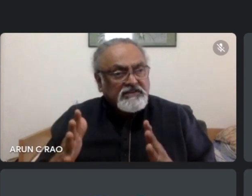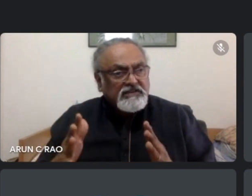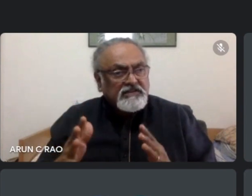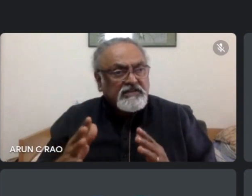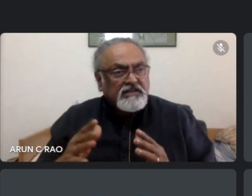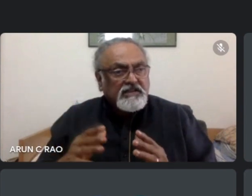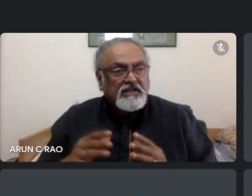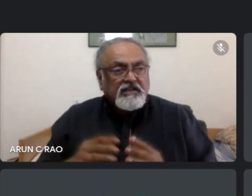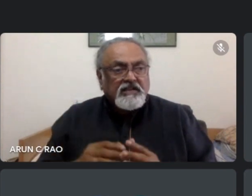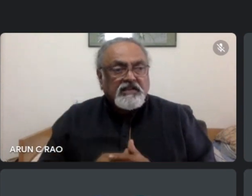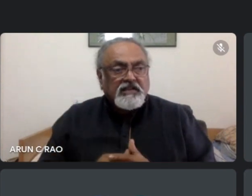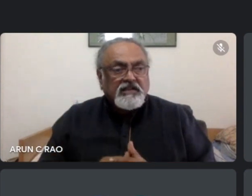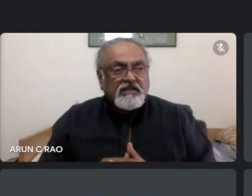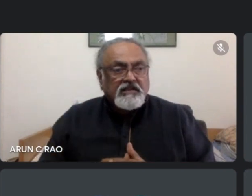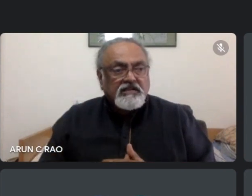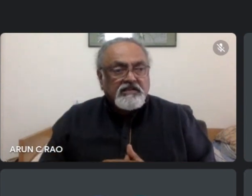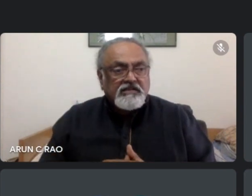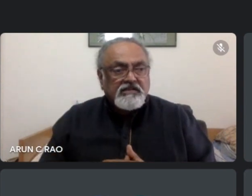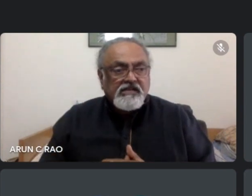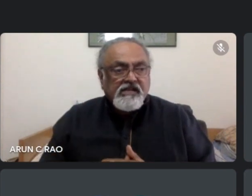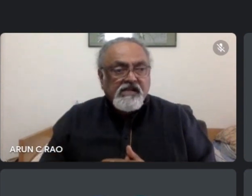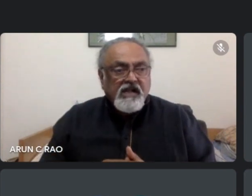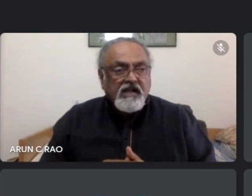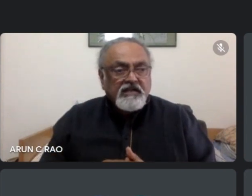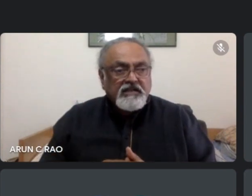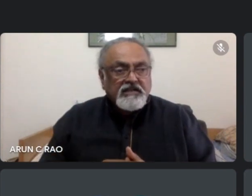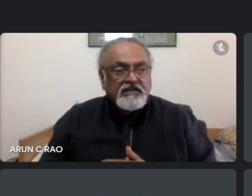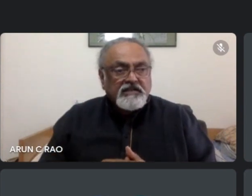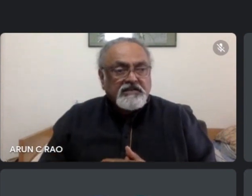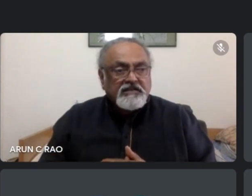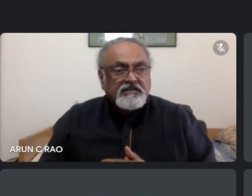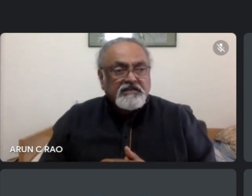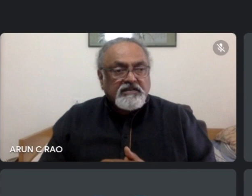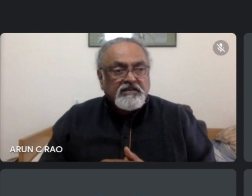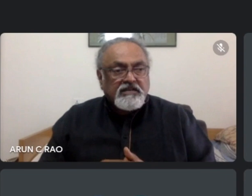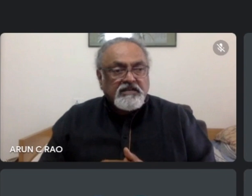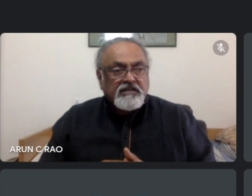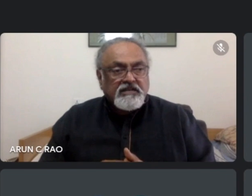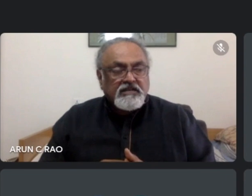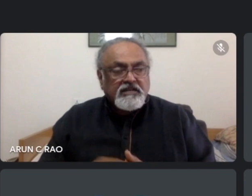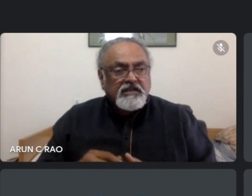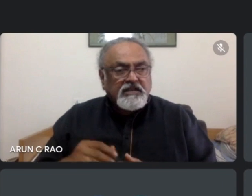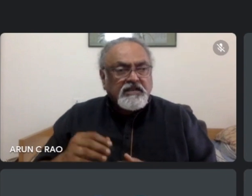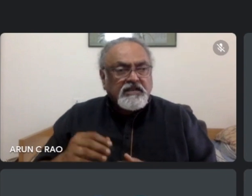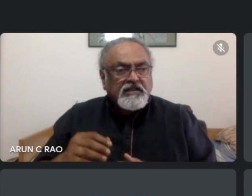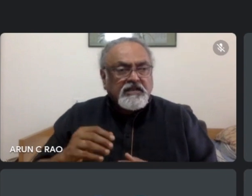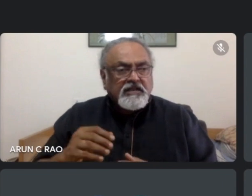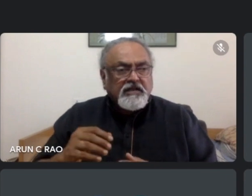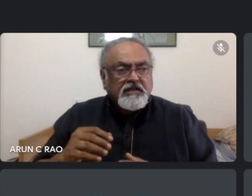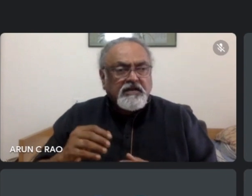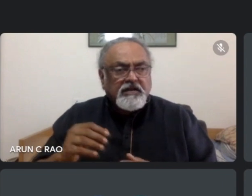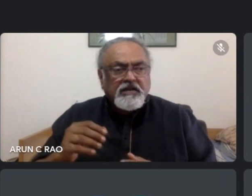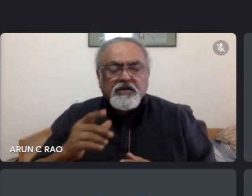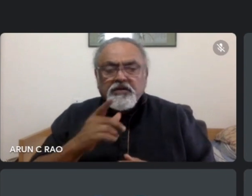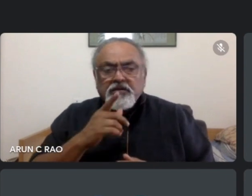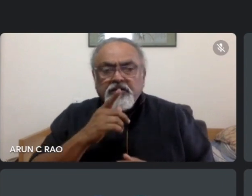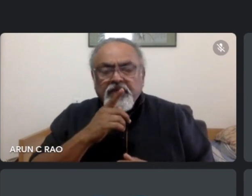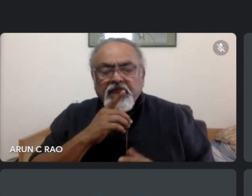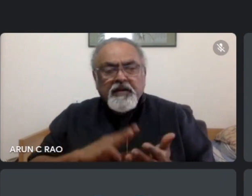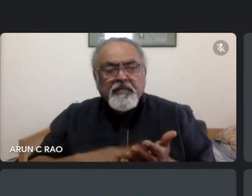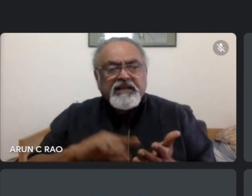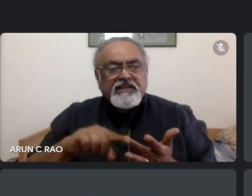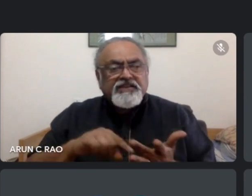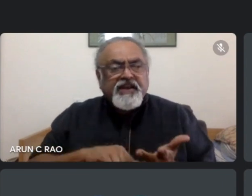which again, if I'm not wrong, which was held by Mitra for Life and Vrindavan Education Trust, I